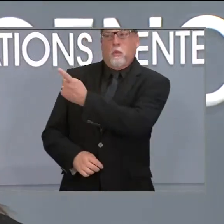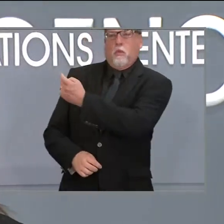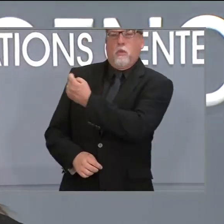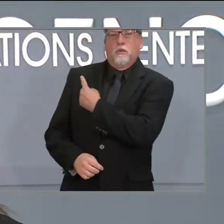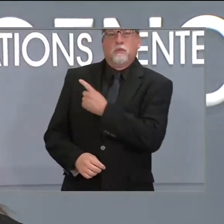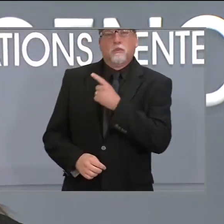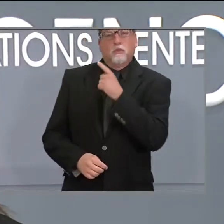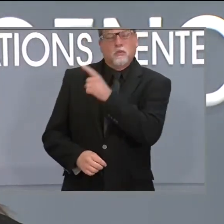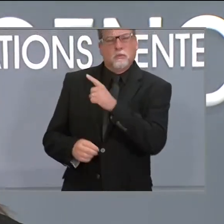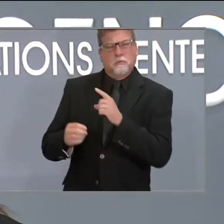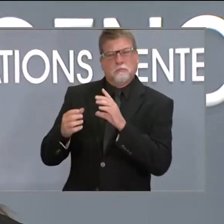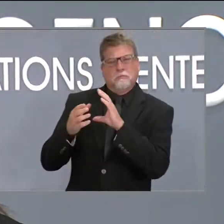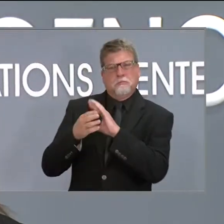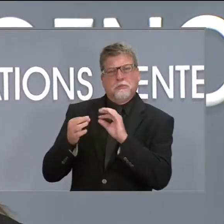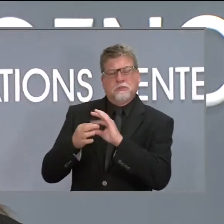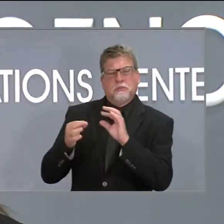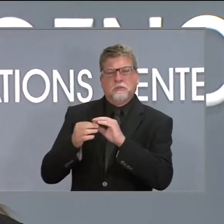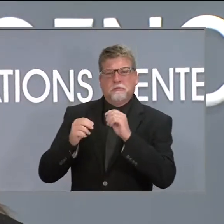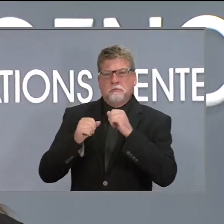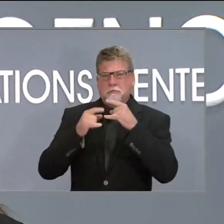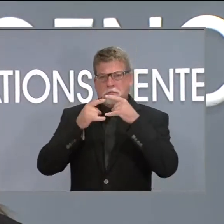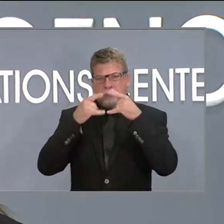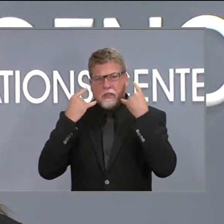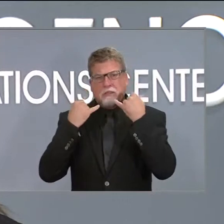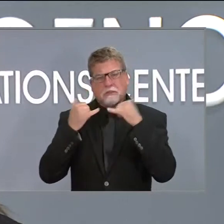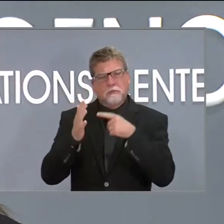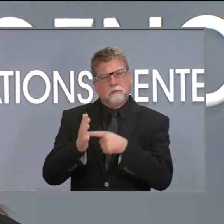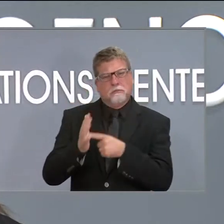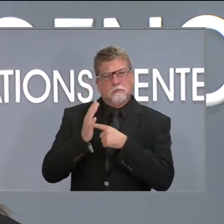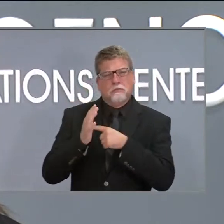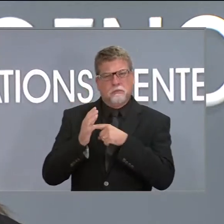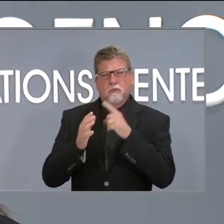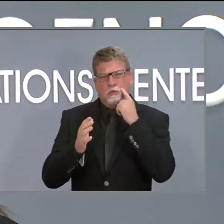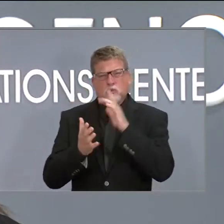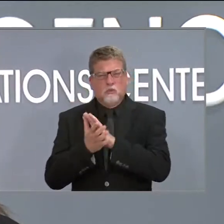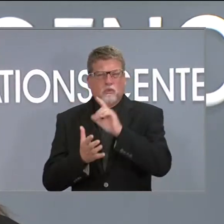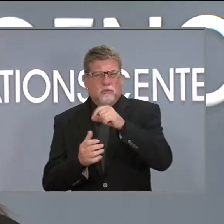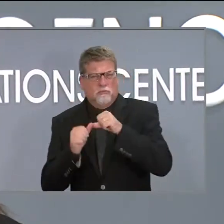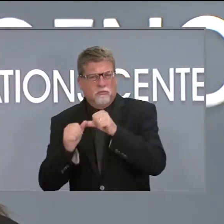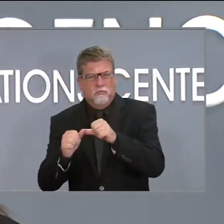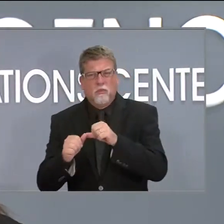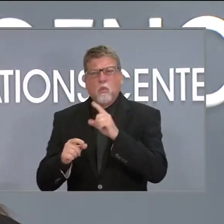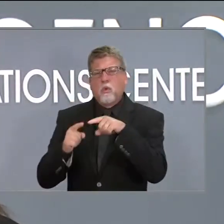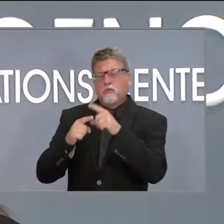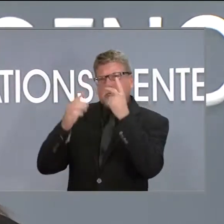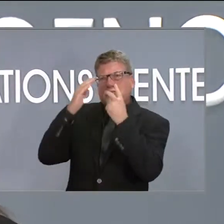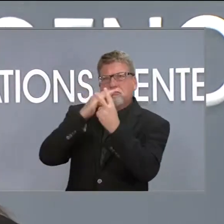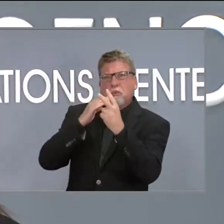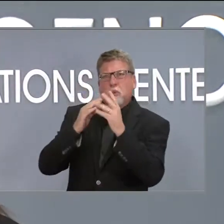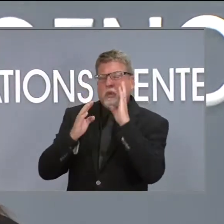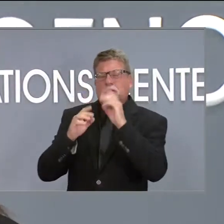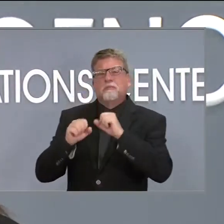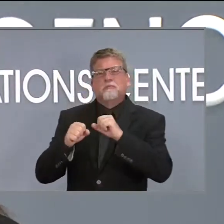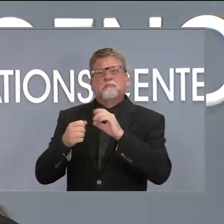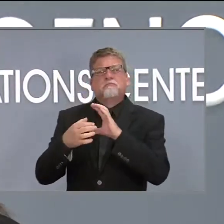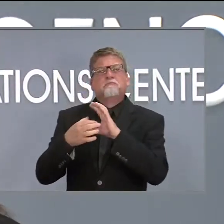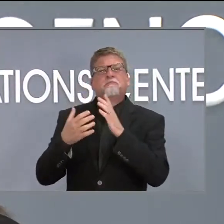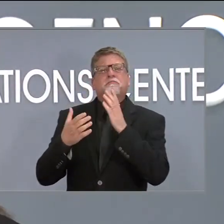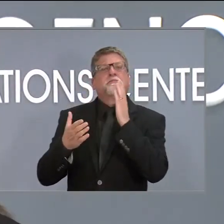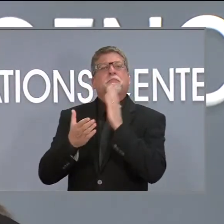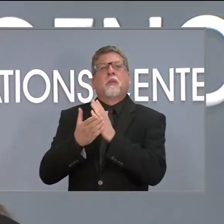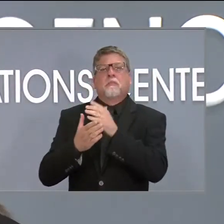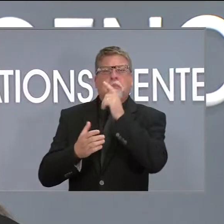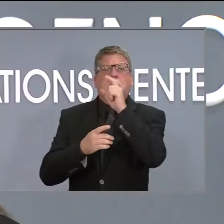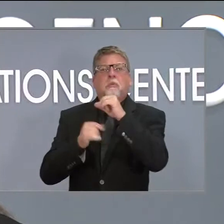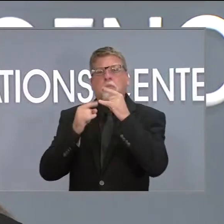look like to you when we can start moving in that direction? Well, first I should say that it continues to say for anyone who is unvaccinated, they